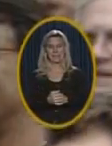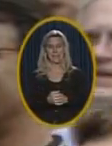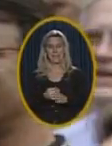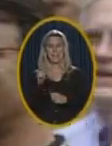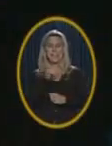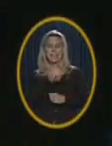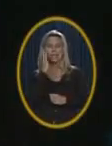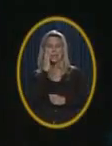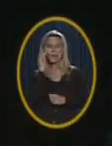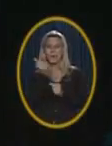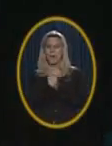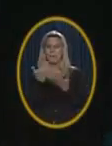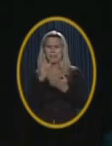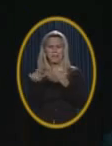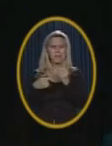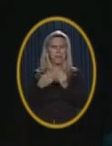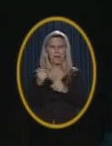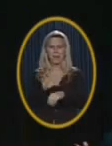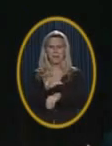And he knew all about